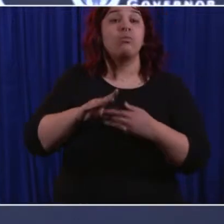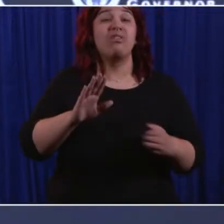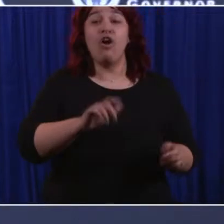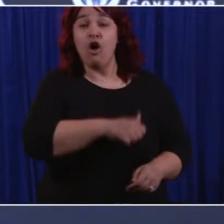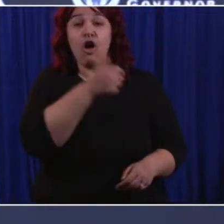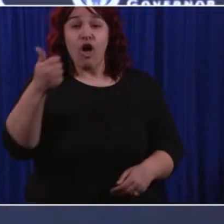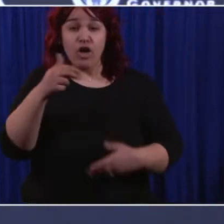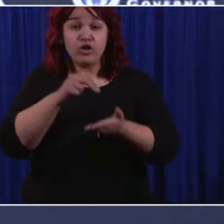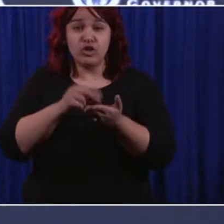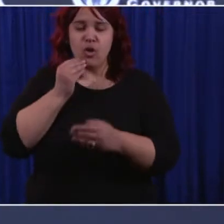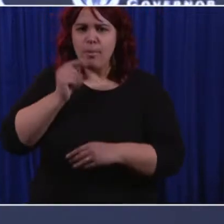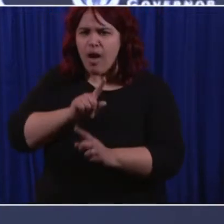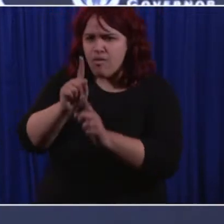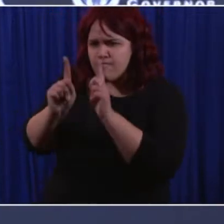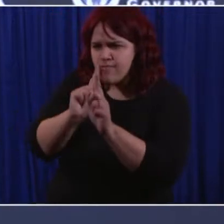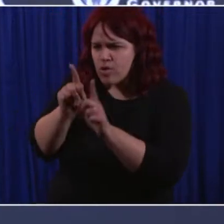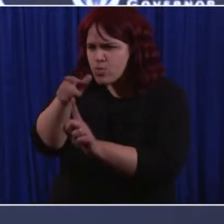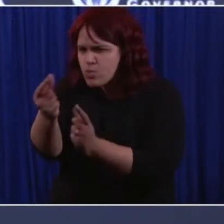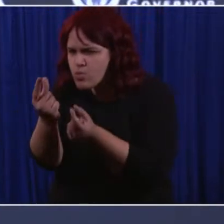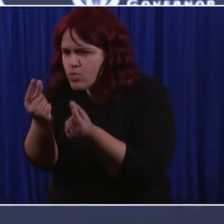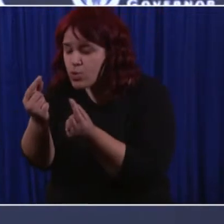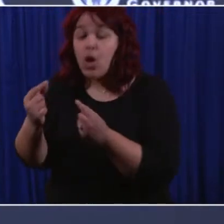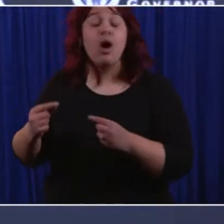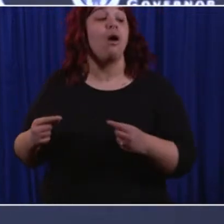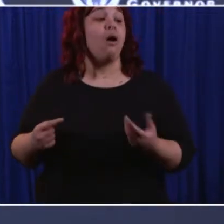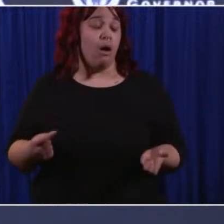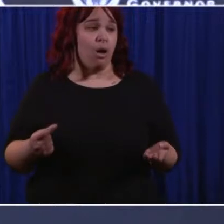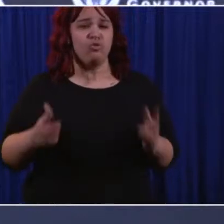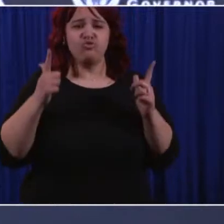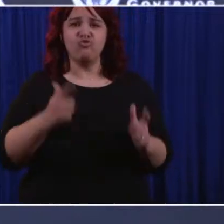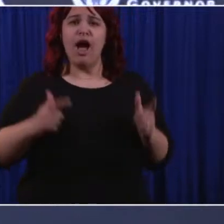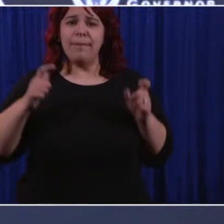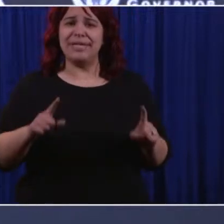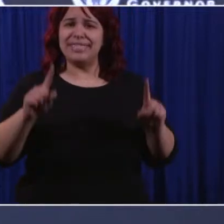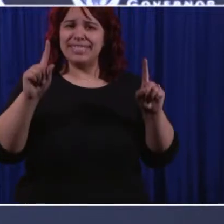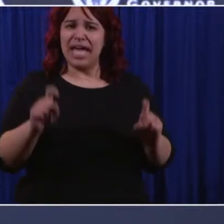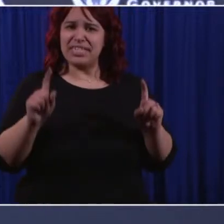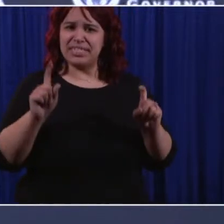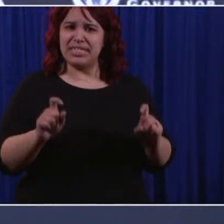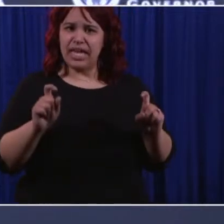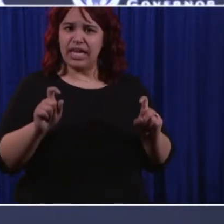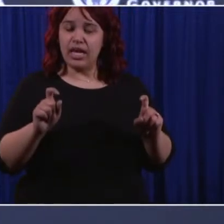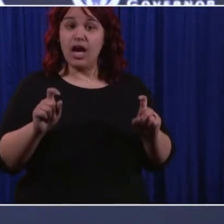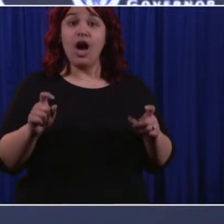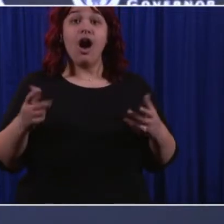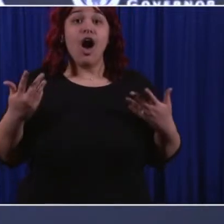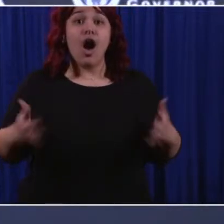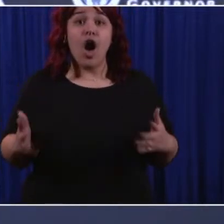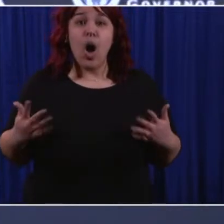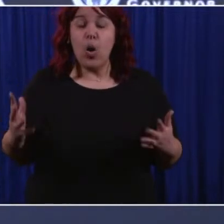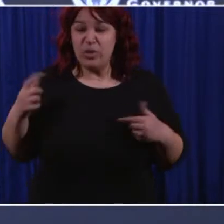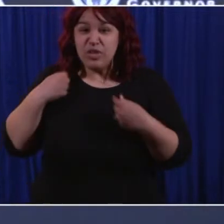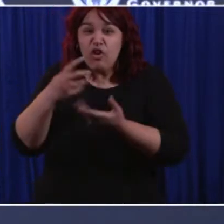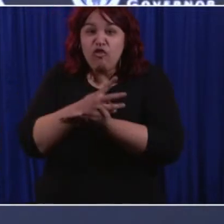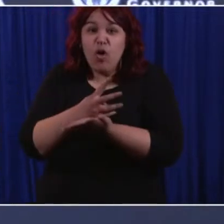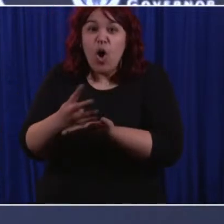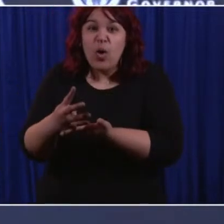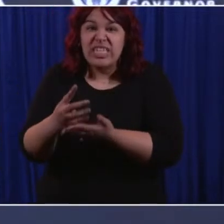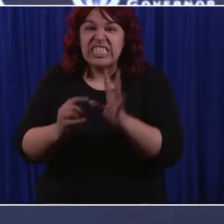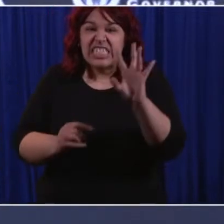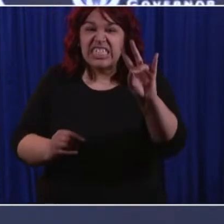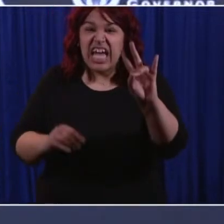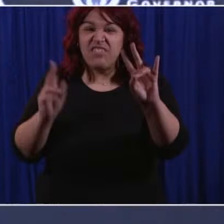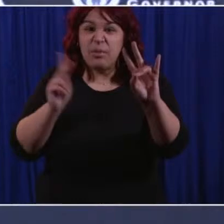were doing rapid testing on site, and within just 4 weeks, they'd stopped 7 people from coming in who were COVID positive who may have spread